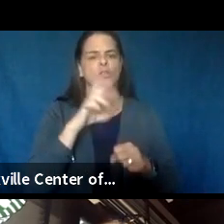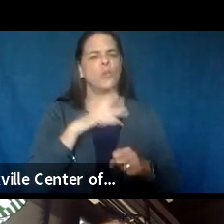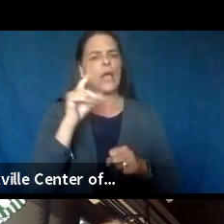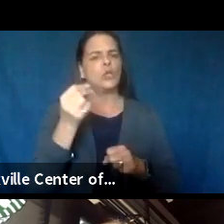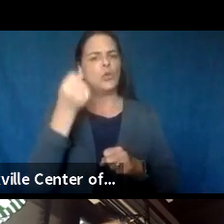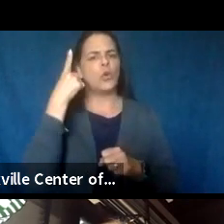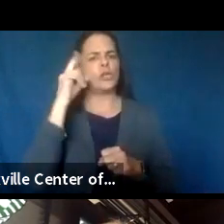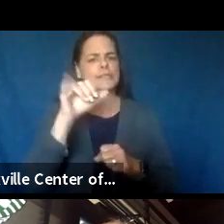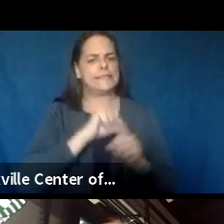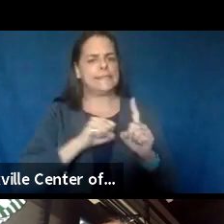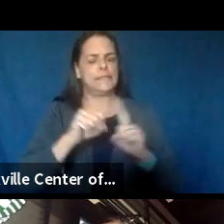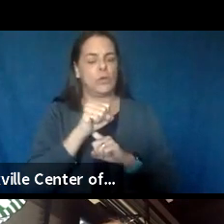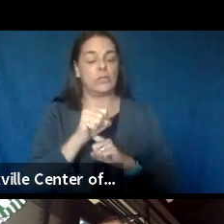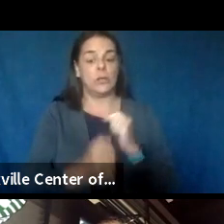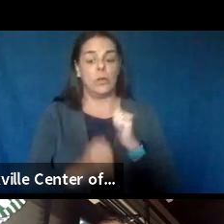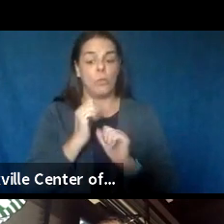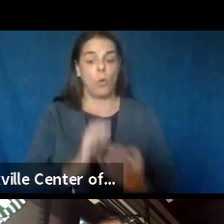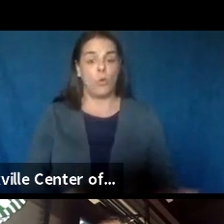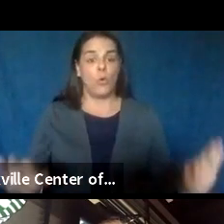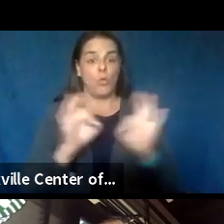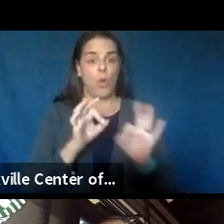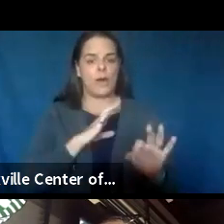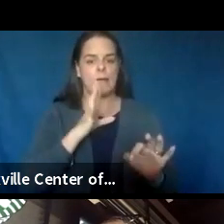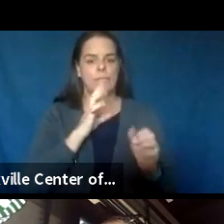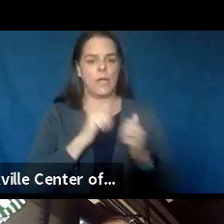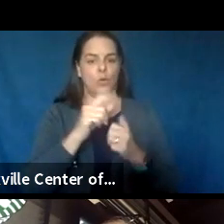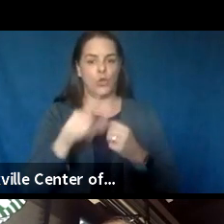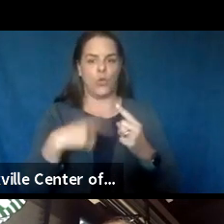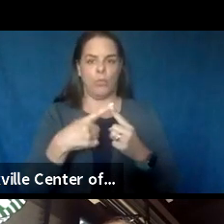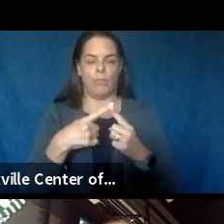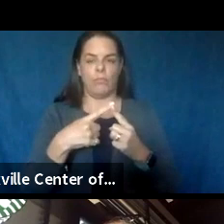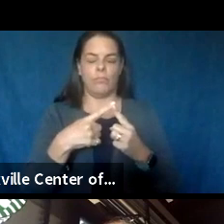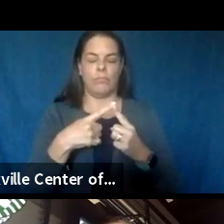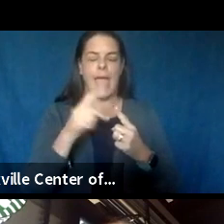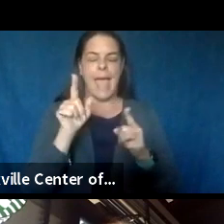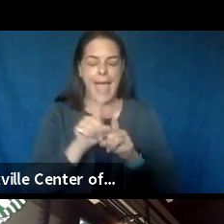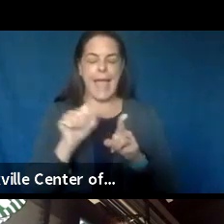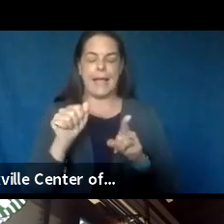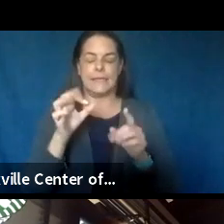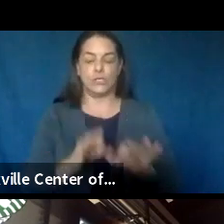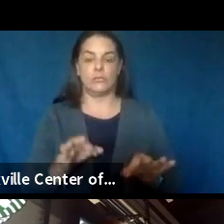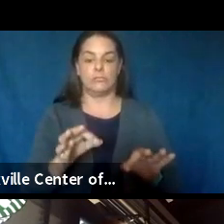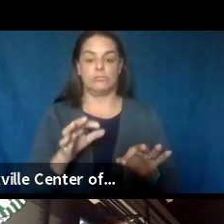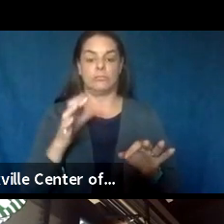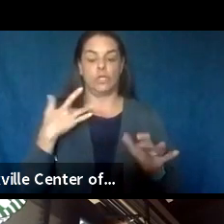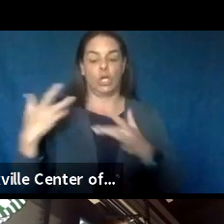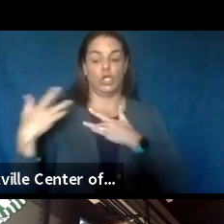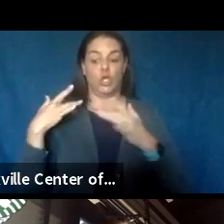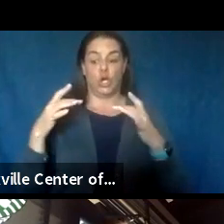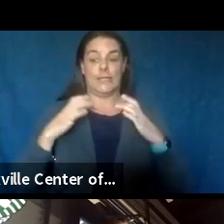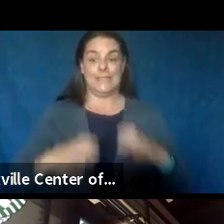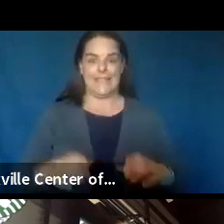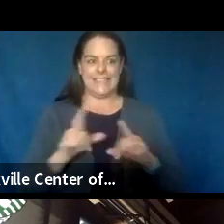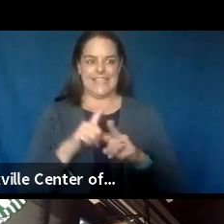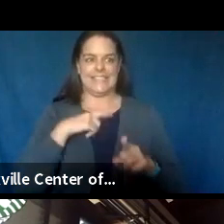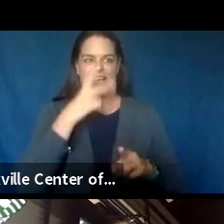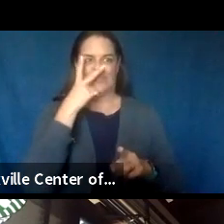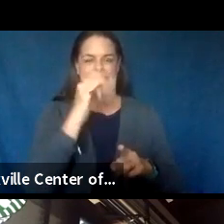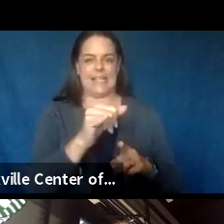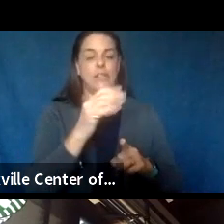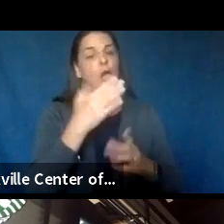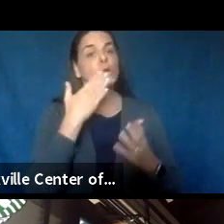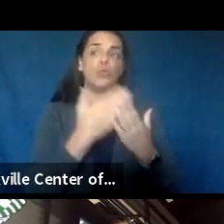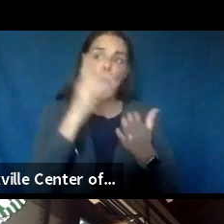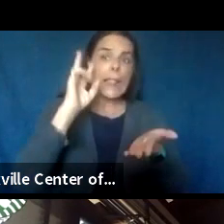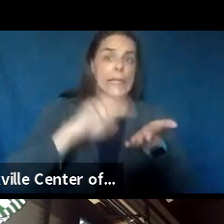circumstances. Most importantly, I'm speaking to you today as a concerned citizen who has seen the effects of the well-intentioned mandates go awry. Pardon